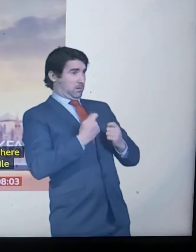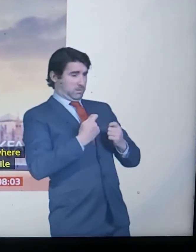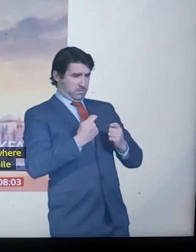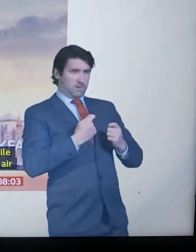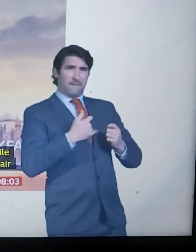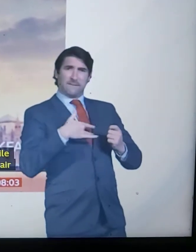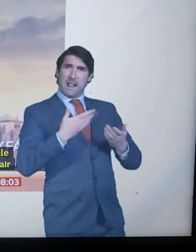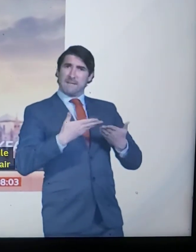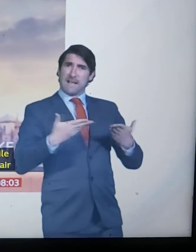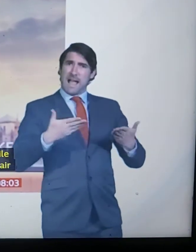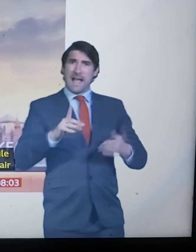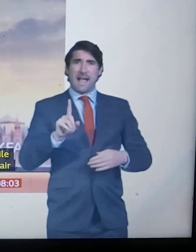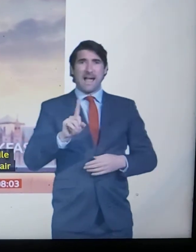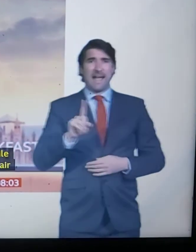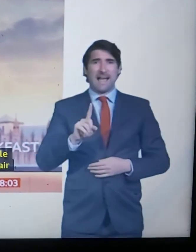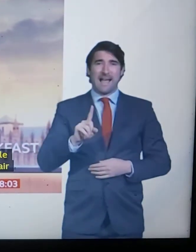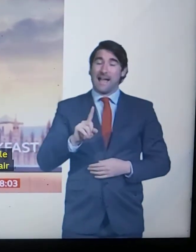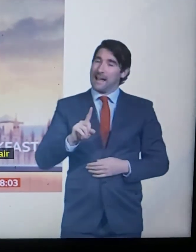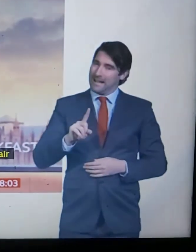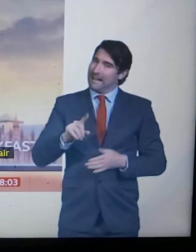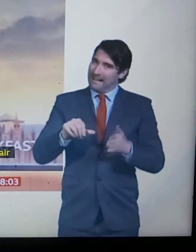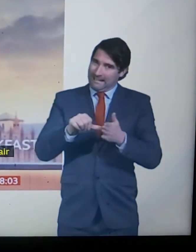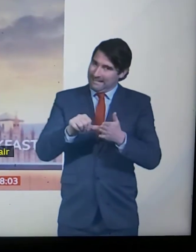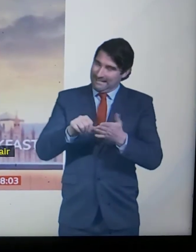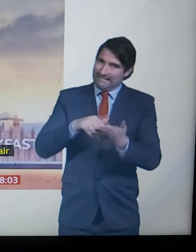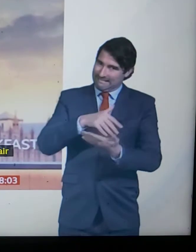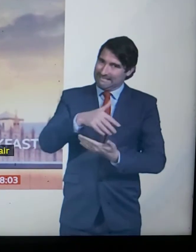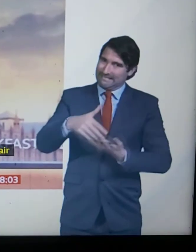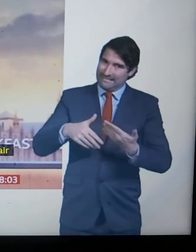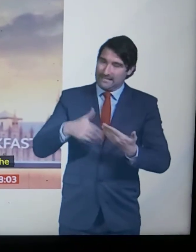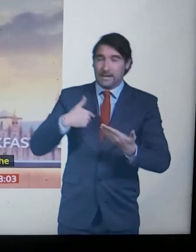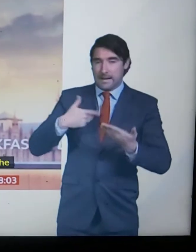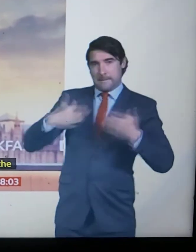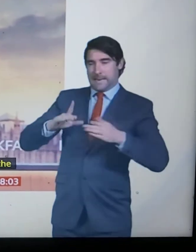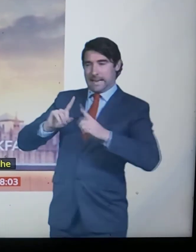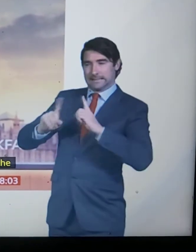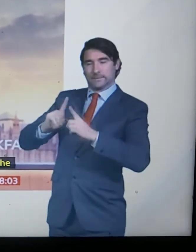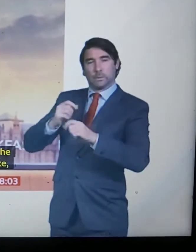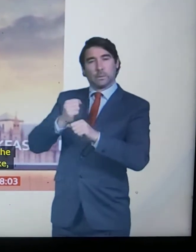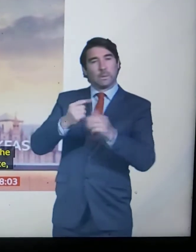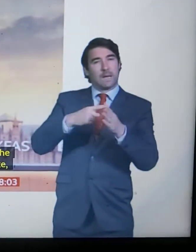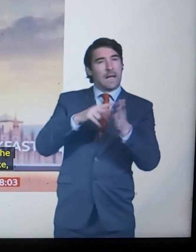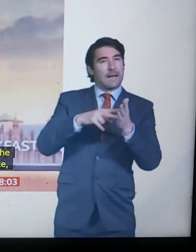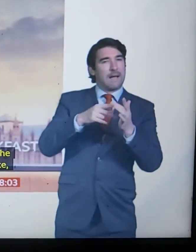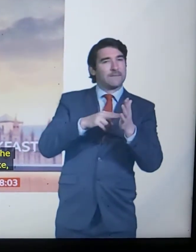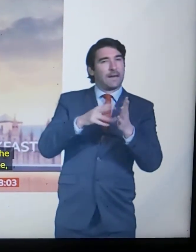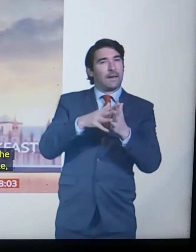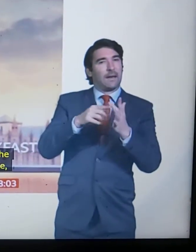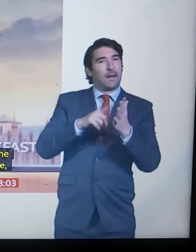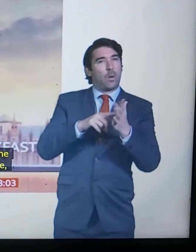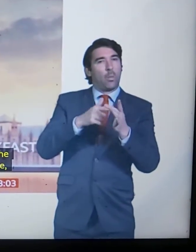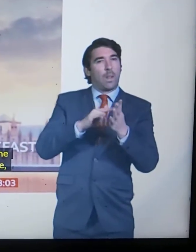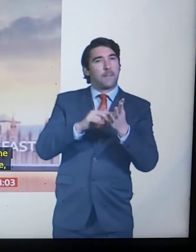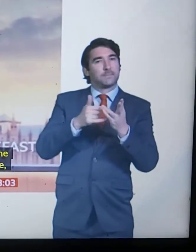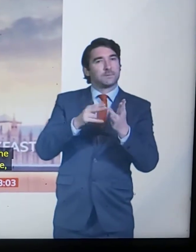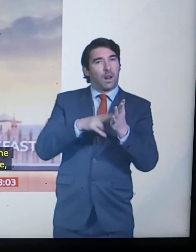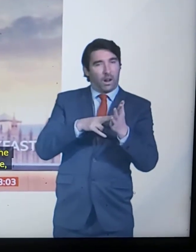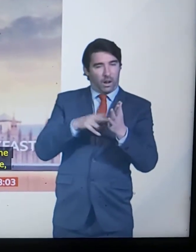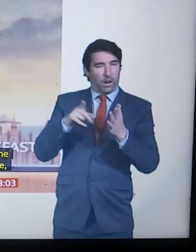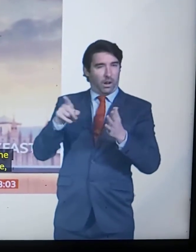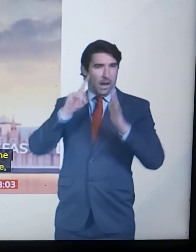board and what they will look like, the Education Secretary, Gavin Williamson, for England has, as you've heard on the programme this morning, defended